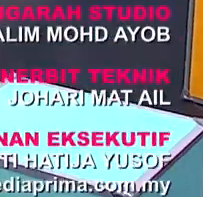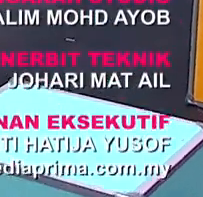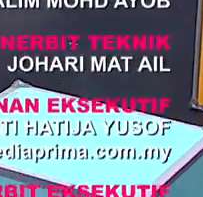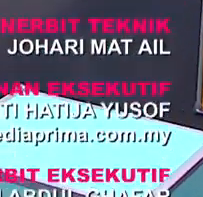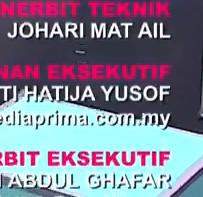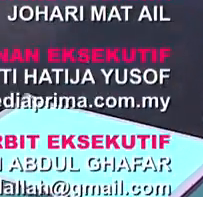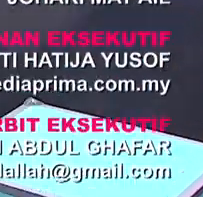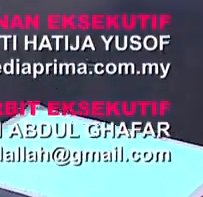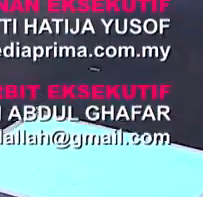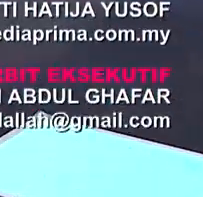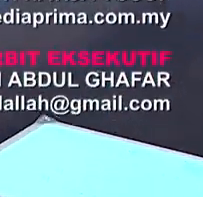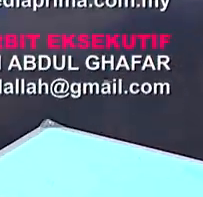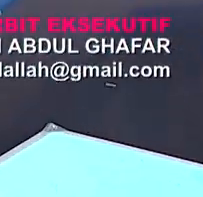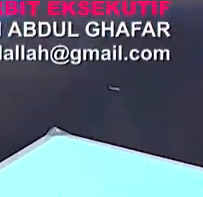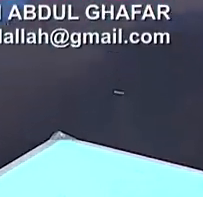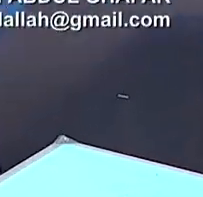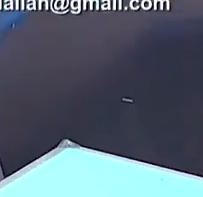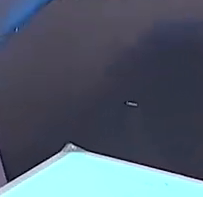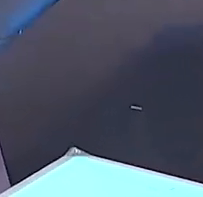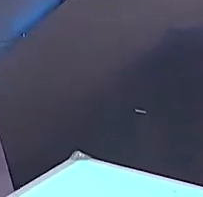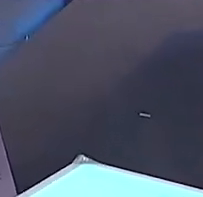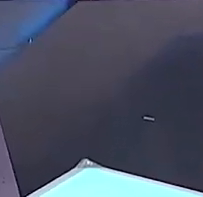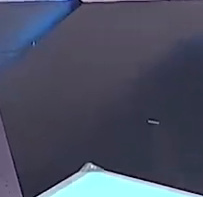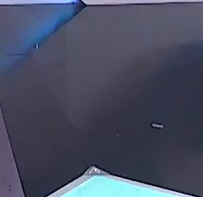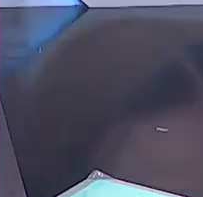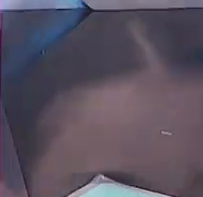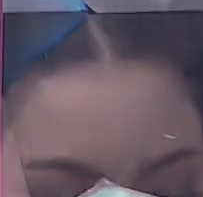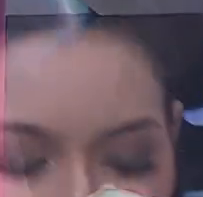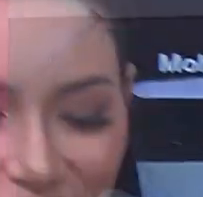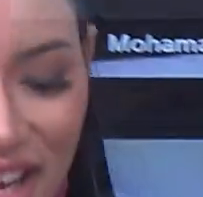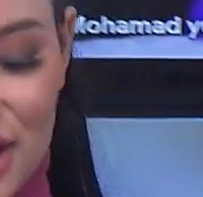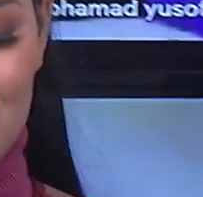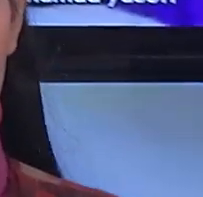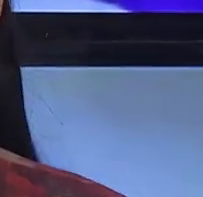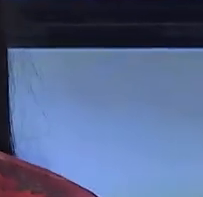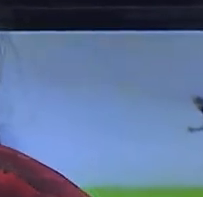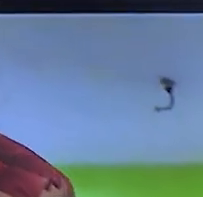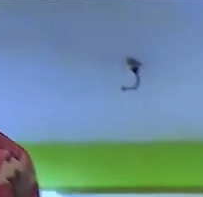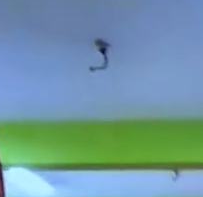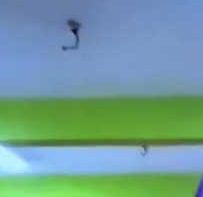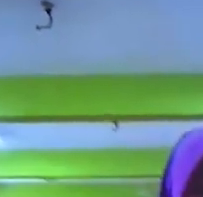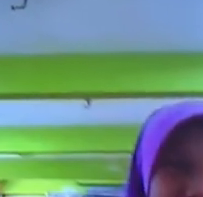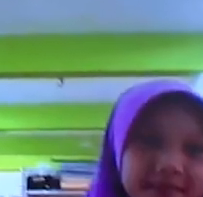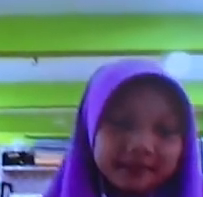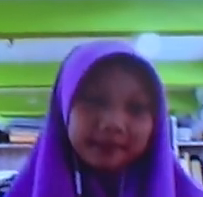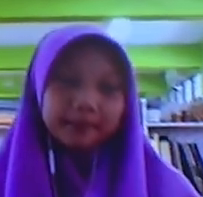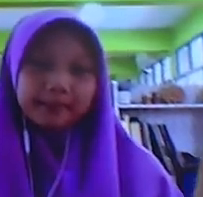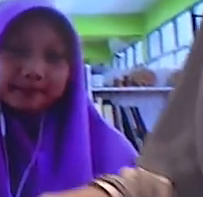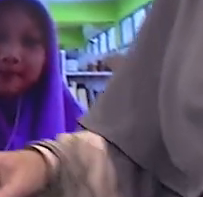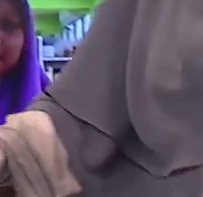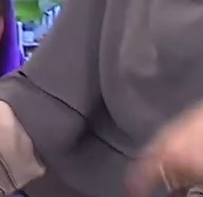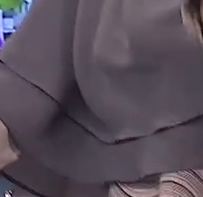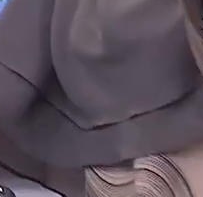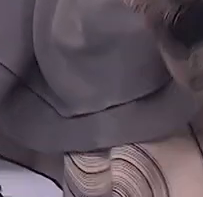it's you and you and you, turn it all around. And now to change and hit it just one more